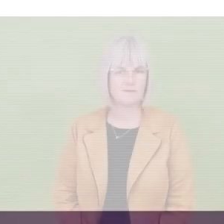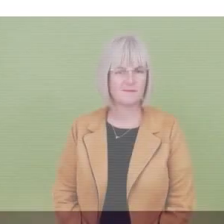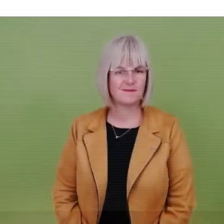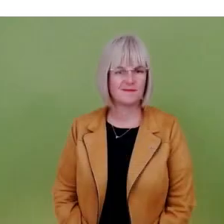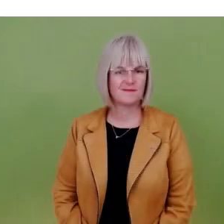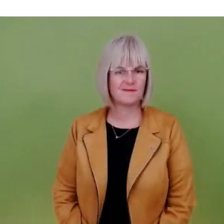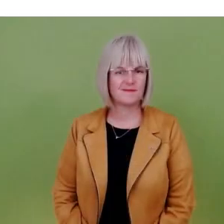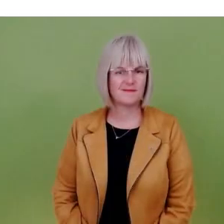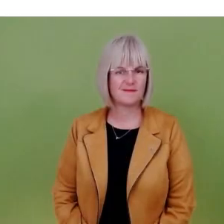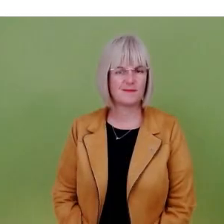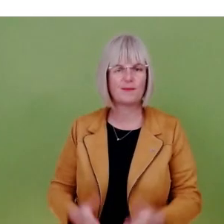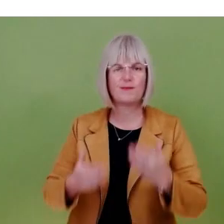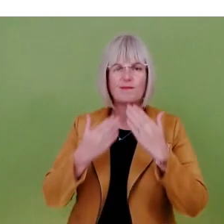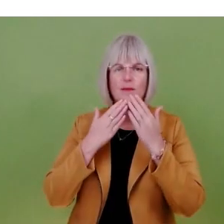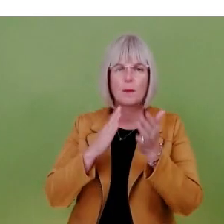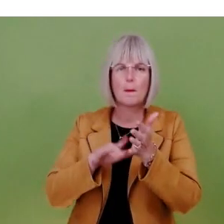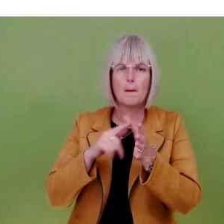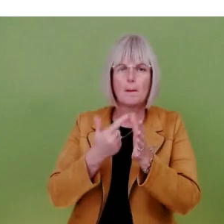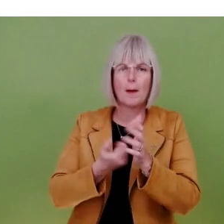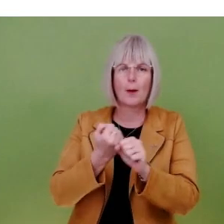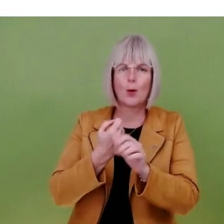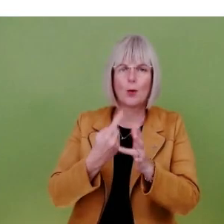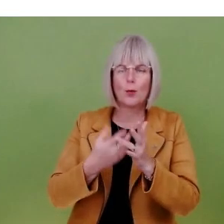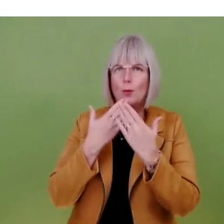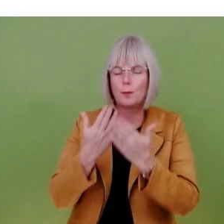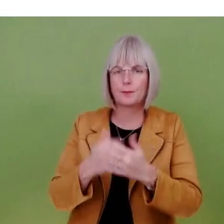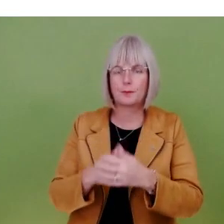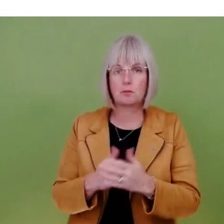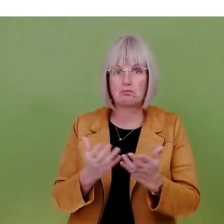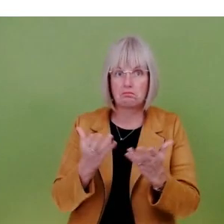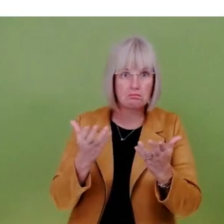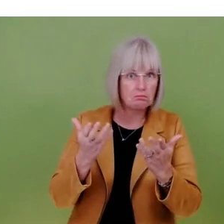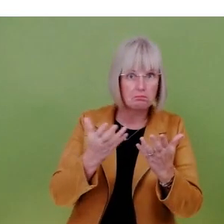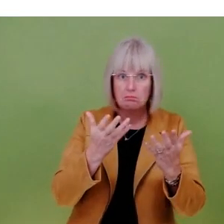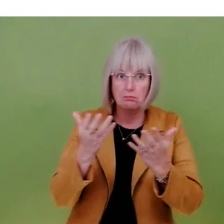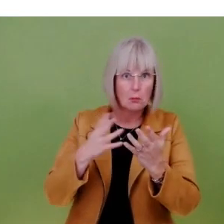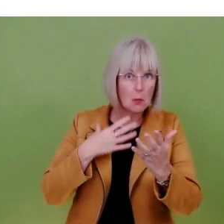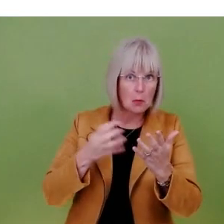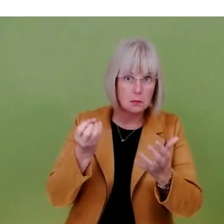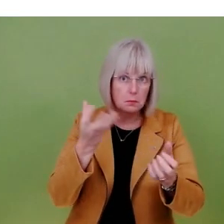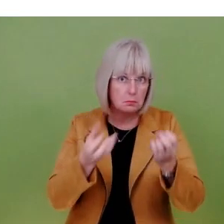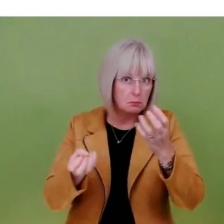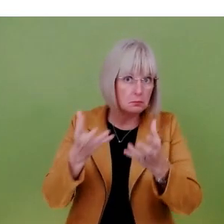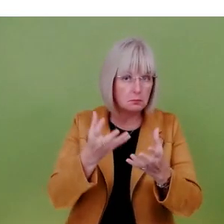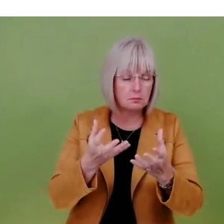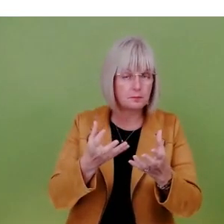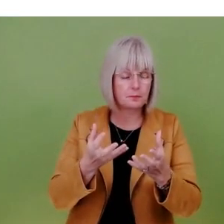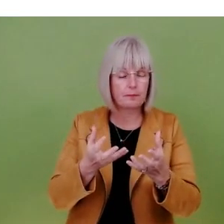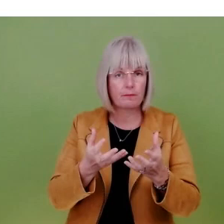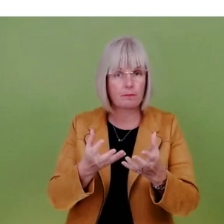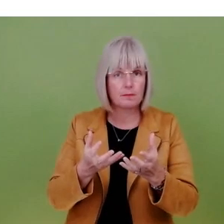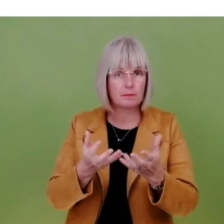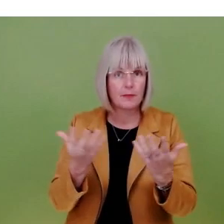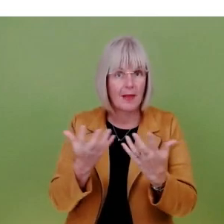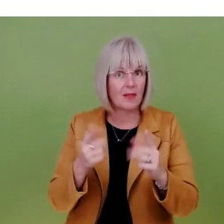Thank you, Margo. I don't know if anybody else wanted to come in and say anything on that question. I